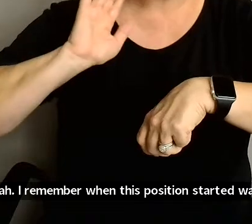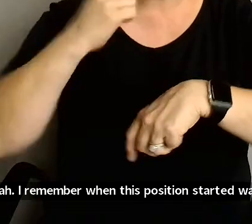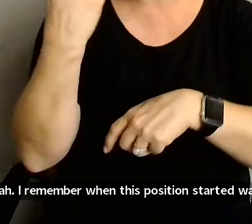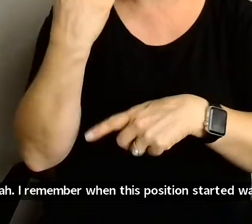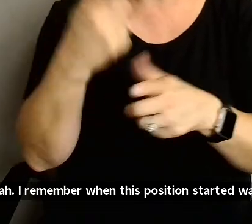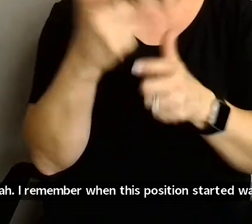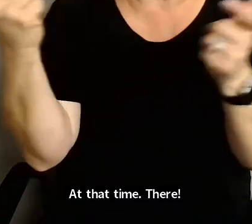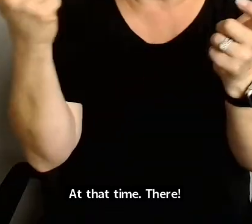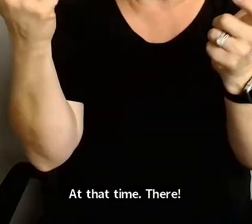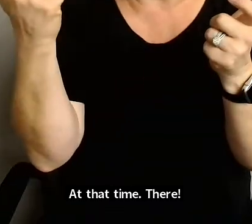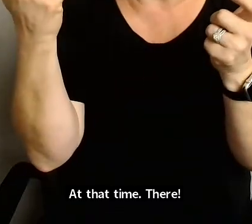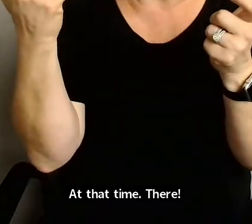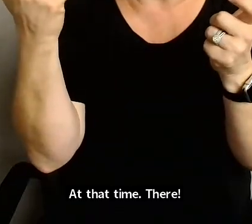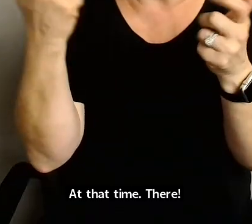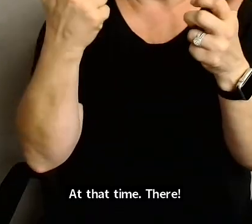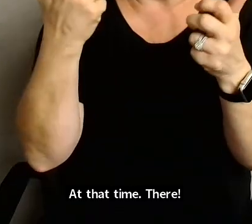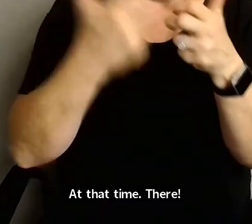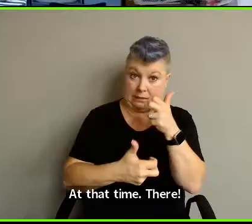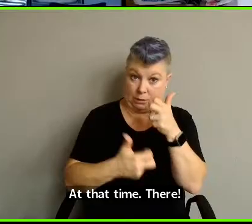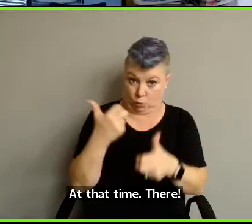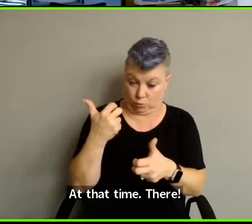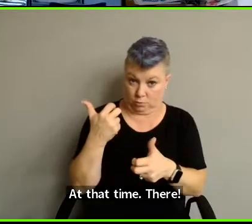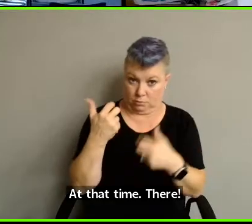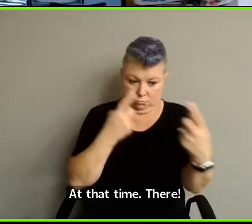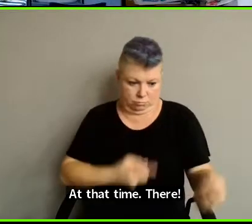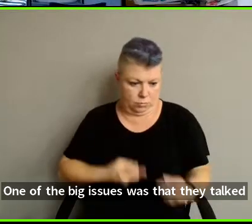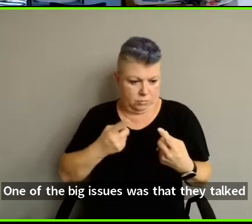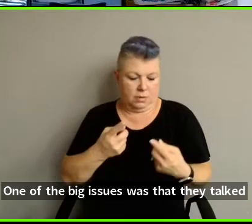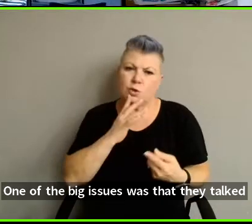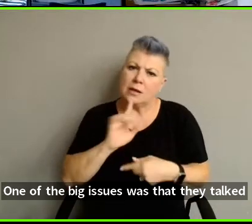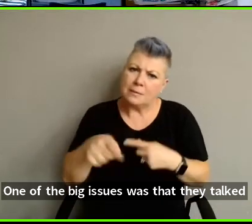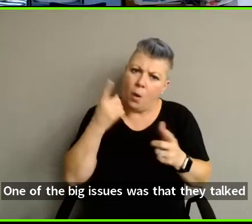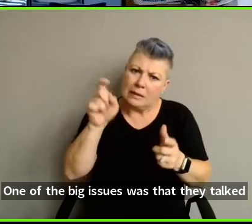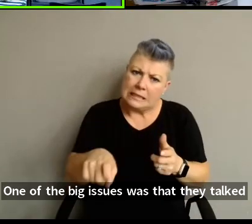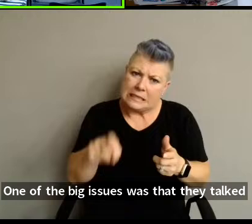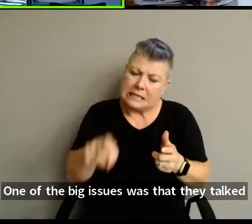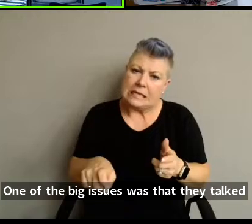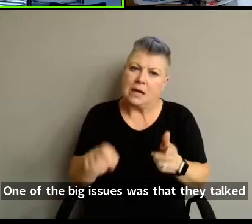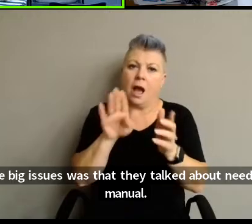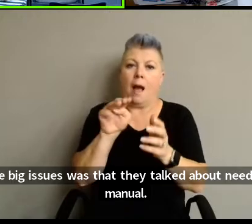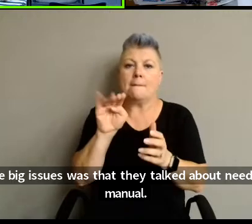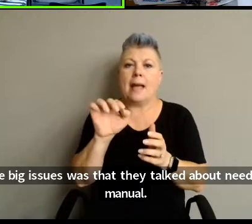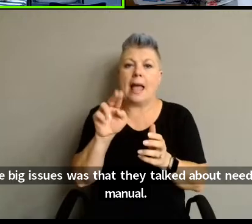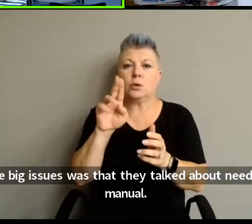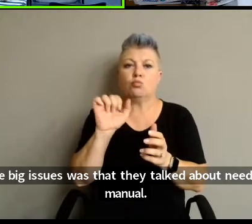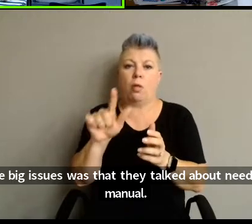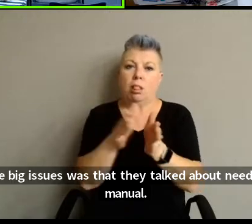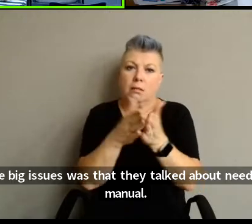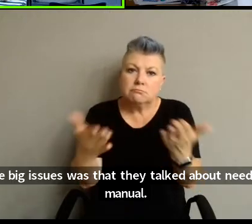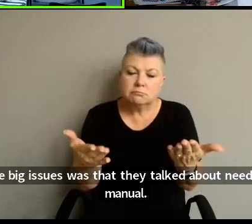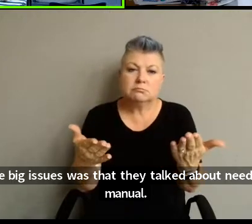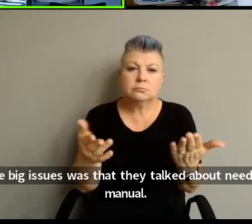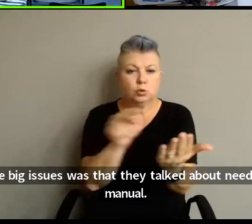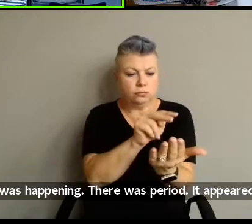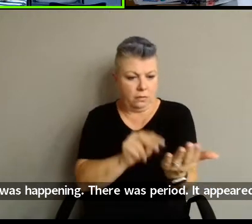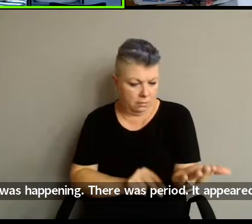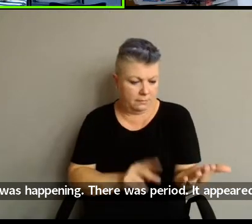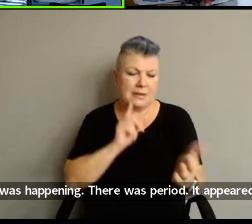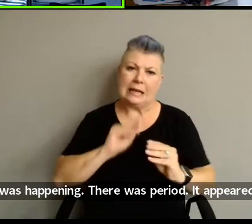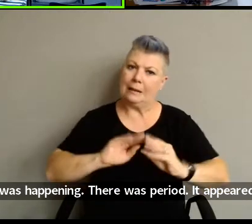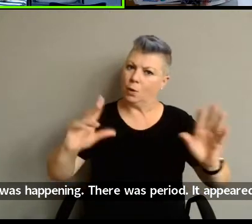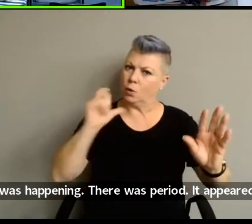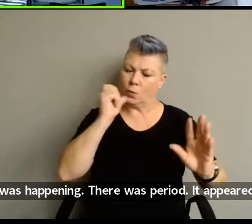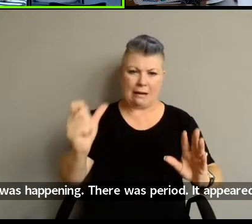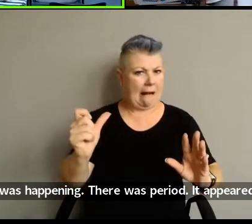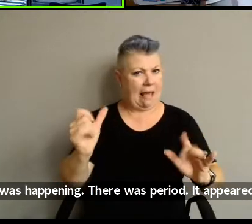big issues was that they had talked about needing a manual. What was happening, it appeared that there was not an